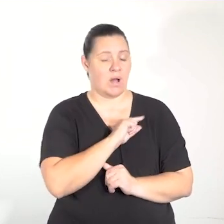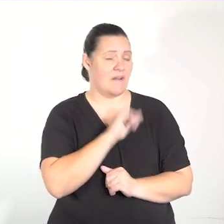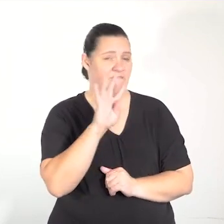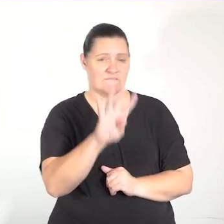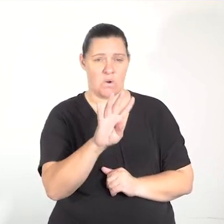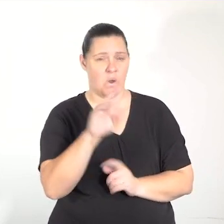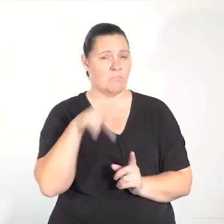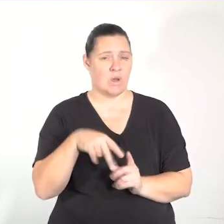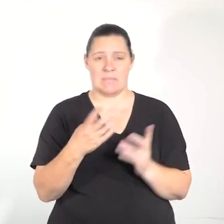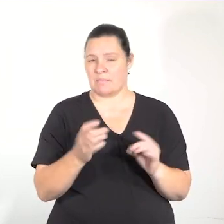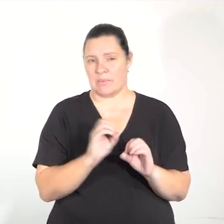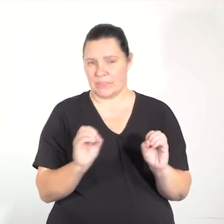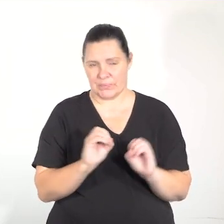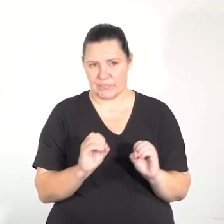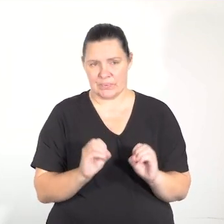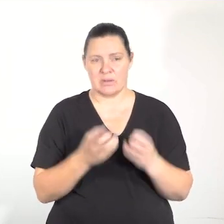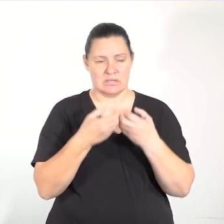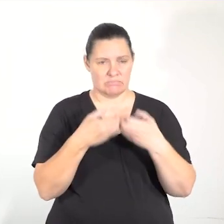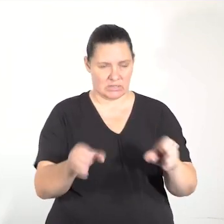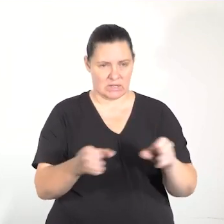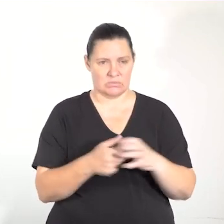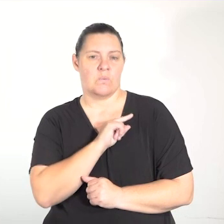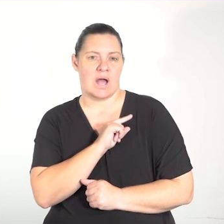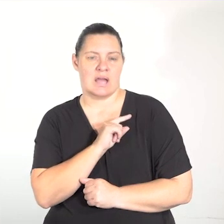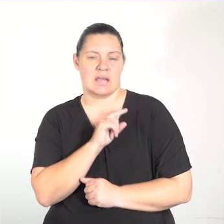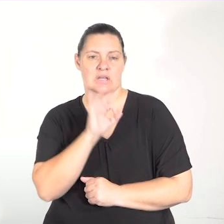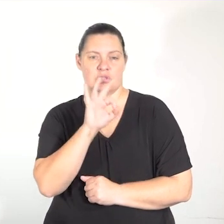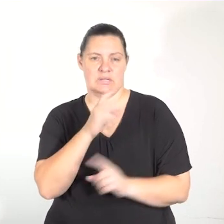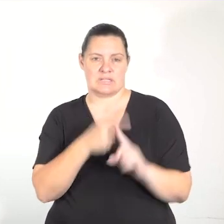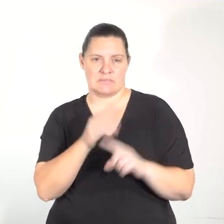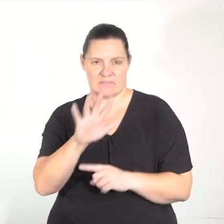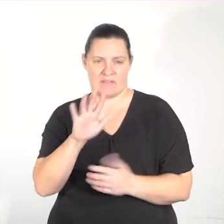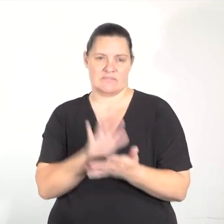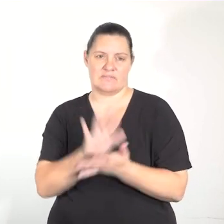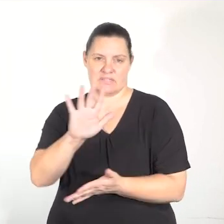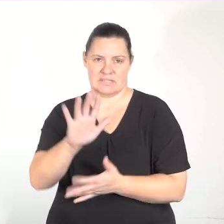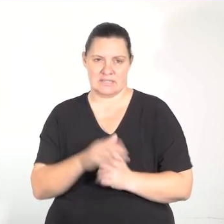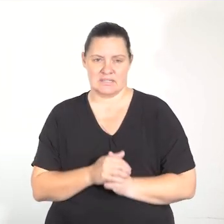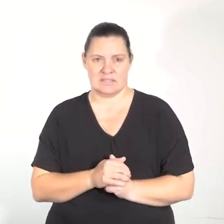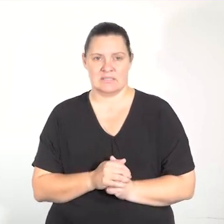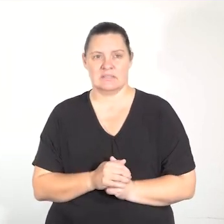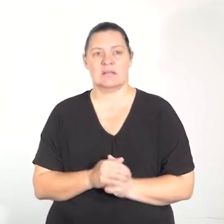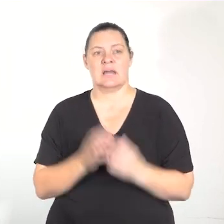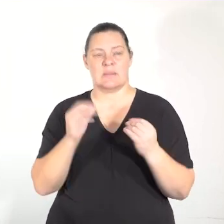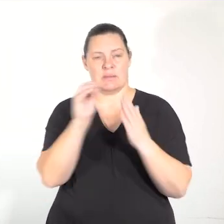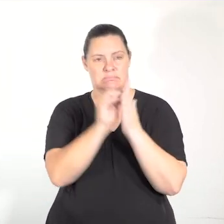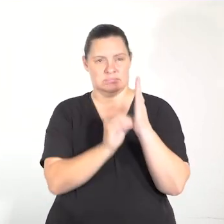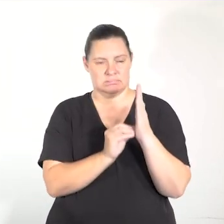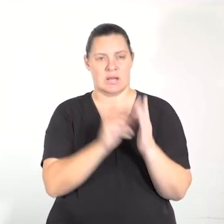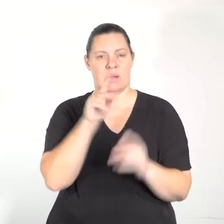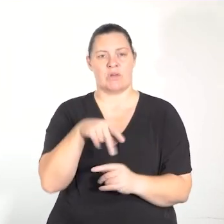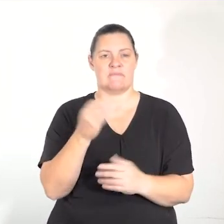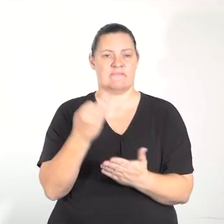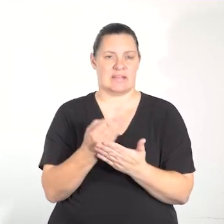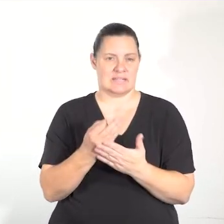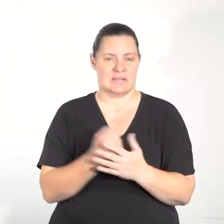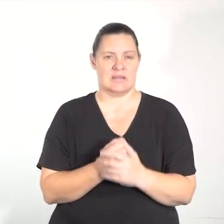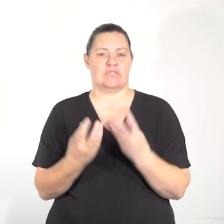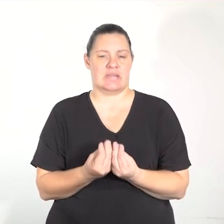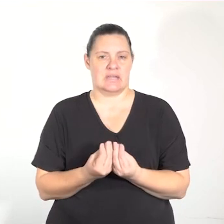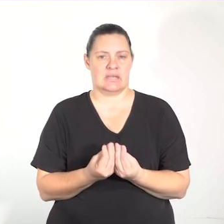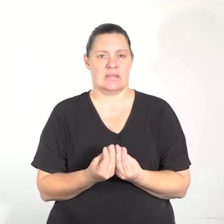So the first thing we're going to do is to write out 8 as its prime factors, which is 2 multiplied